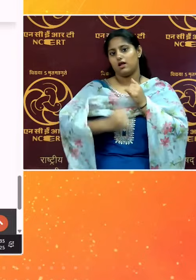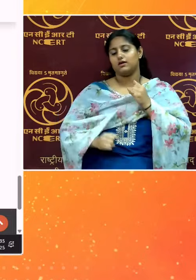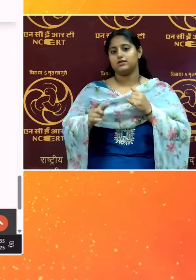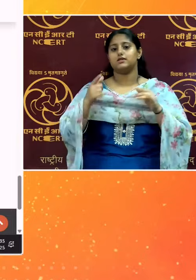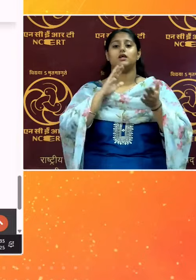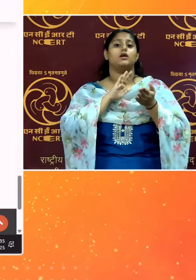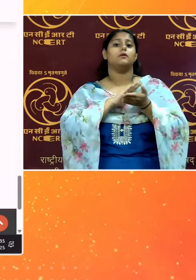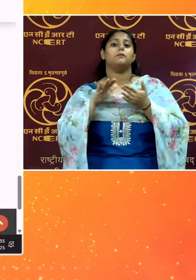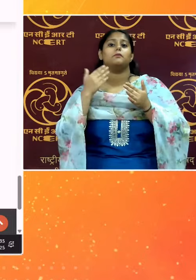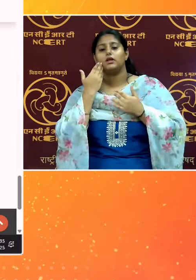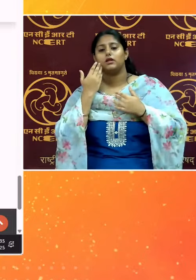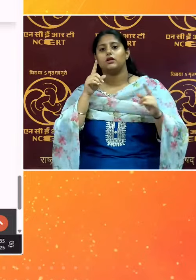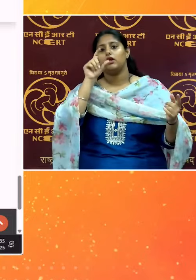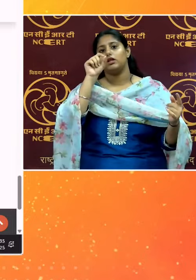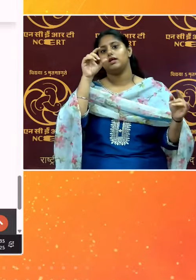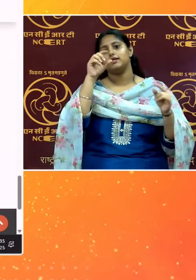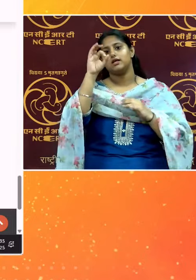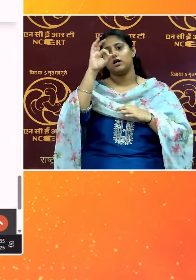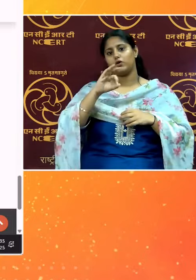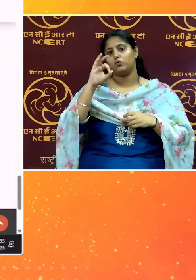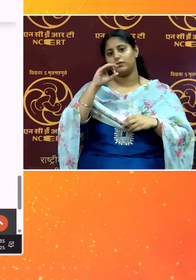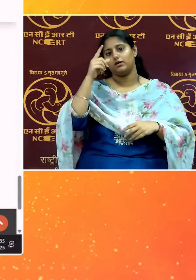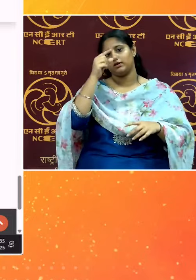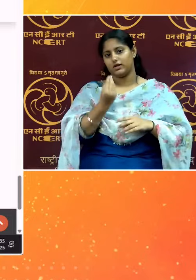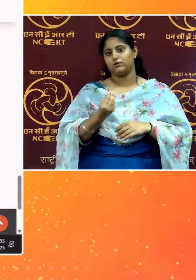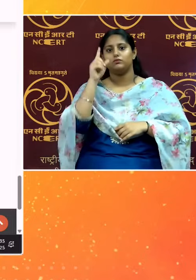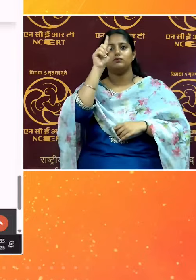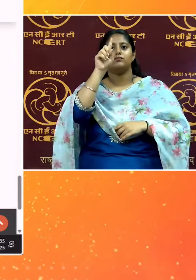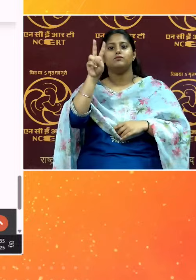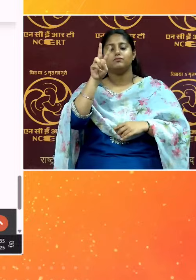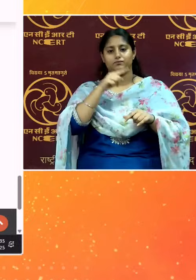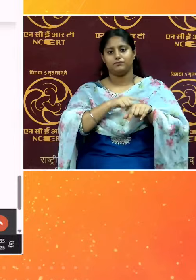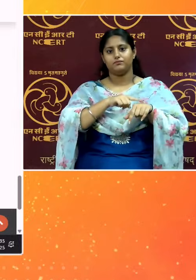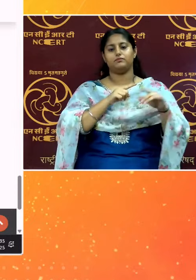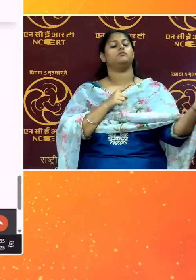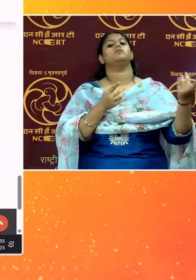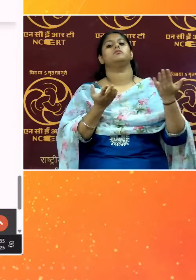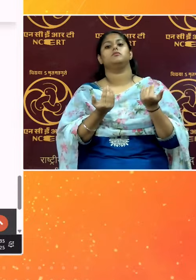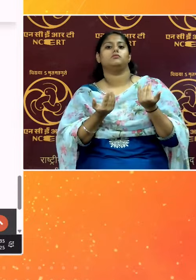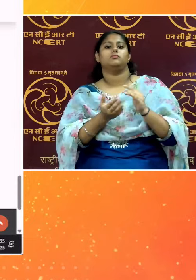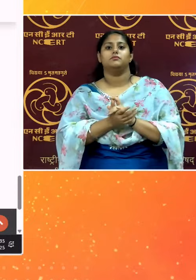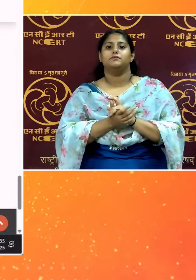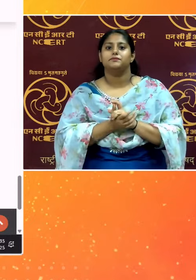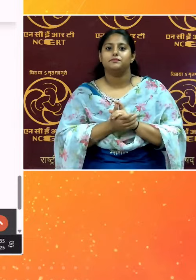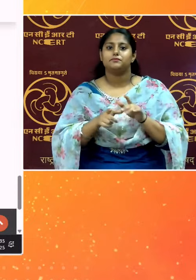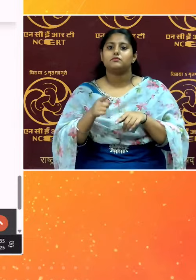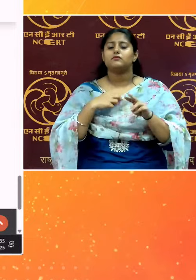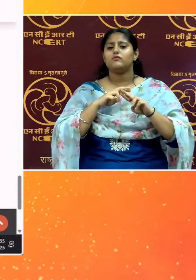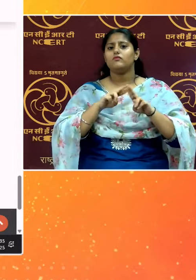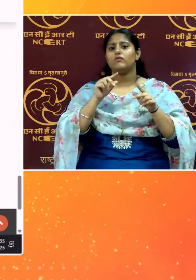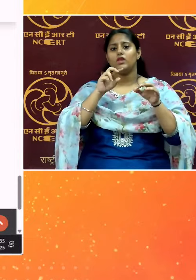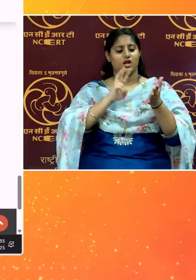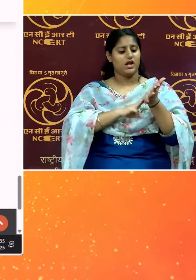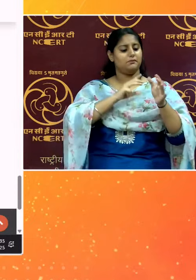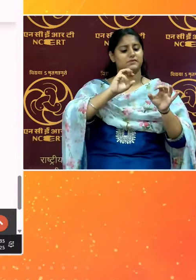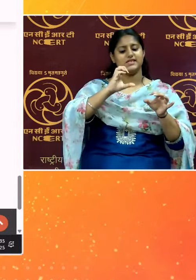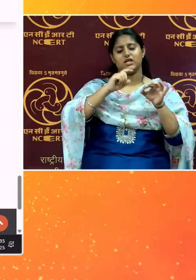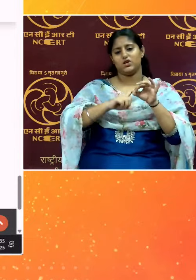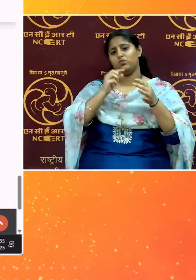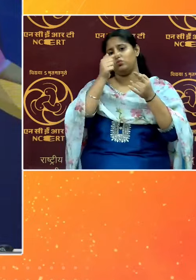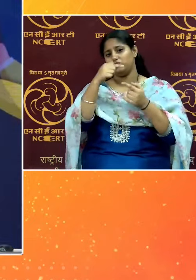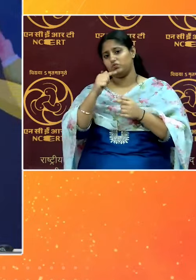after or on 10th of October by midnight. So make sure that you attempt the assessment properly. The MCQs will be based on the content